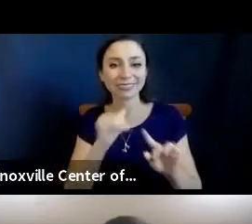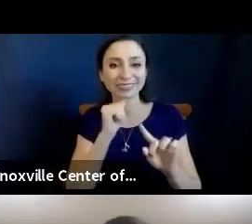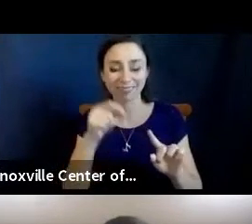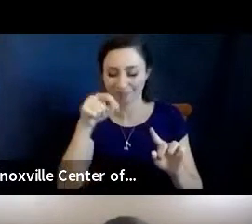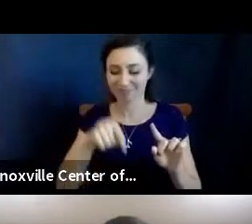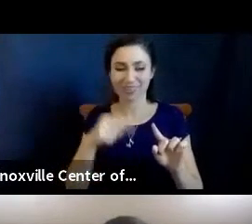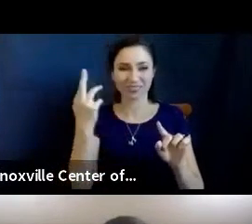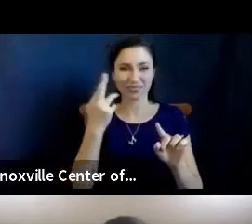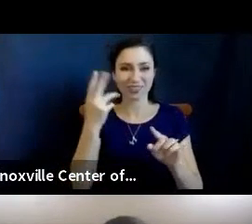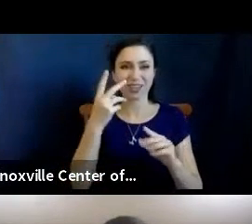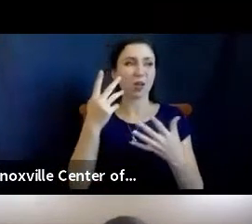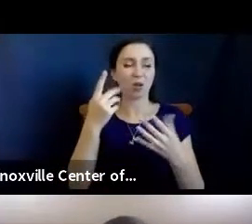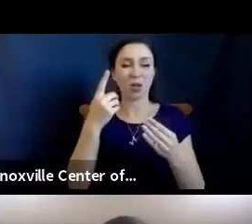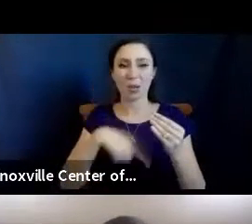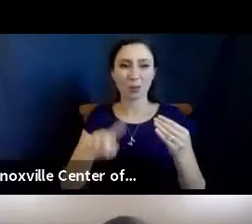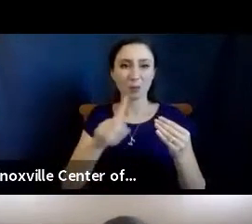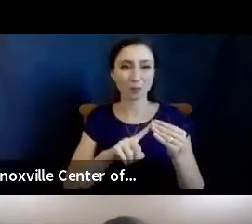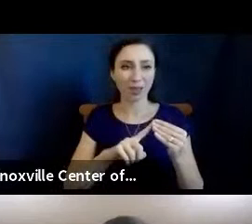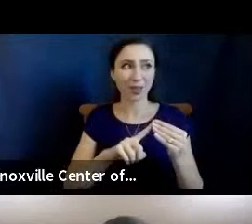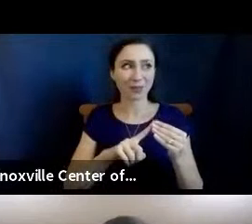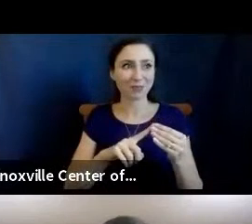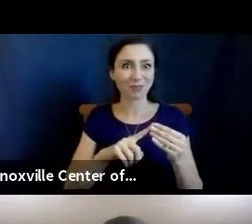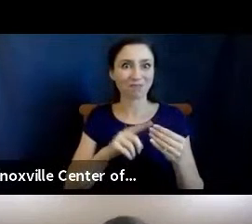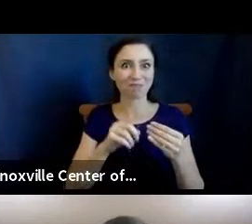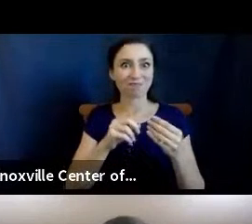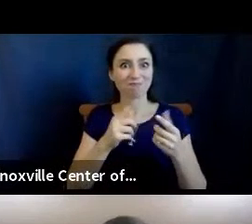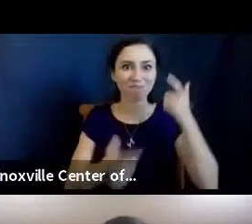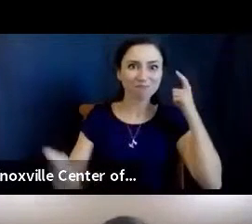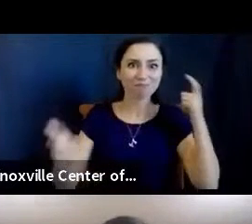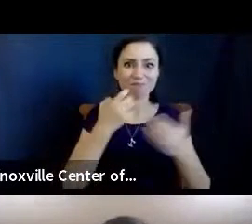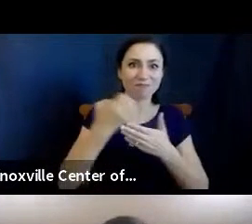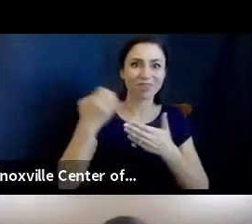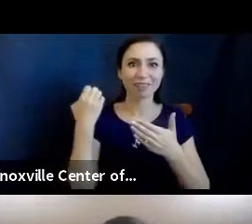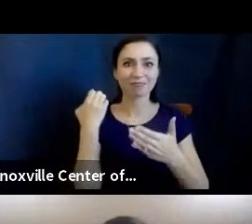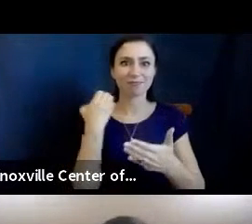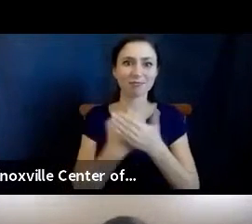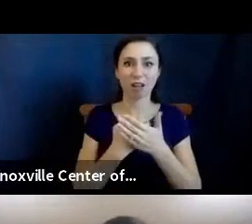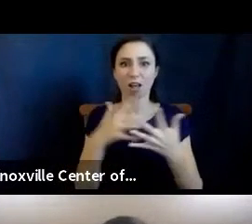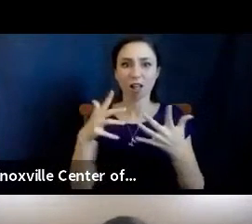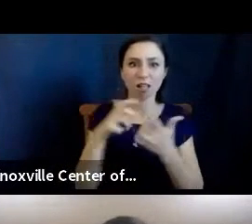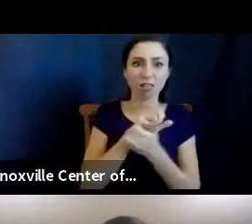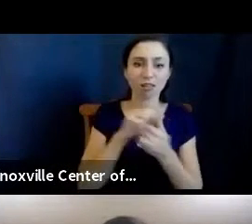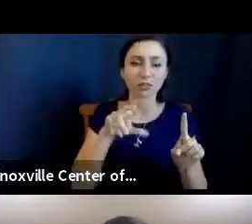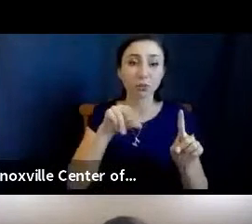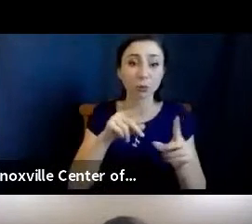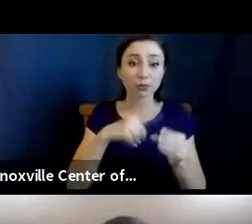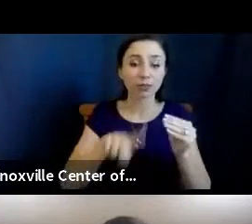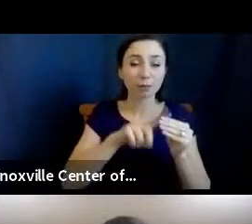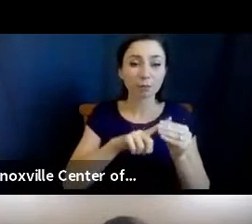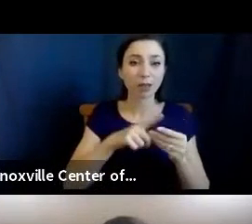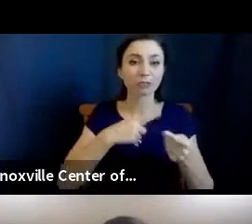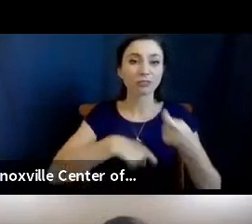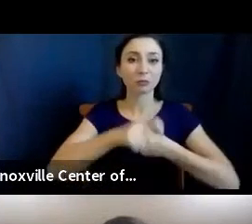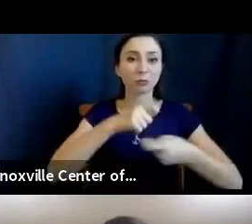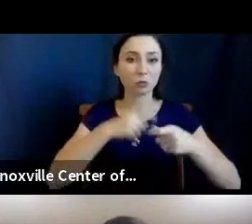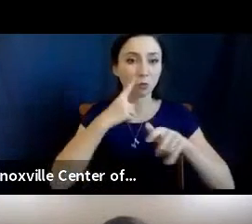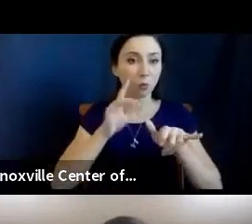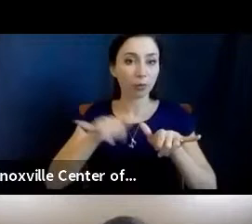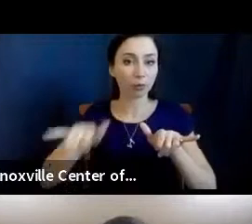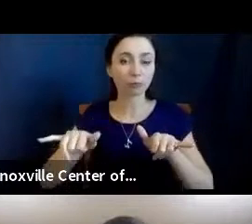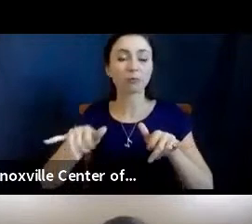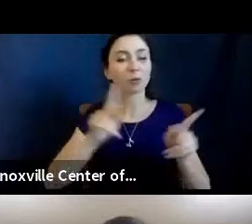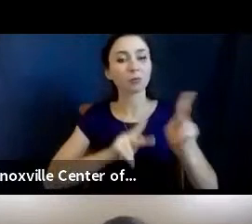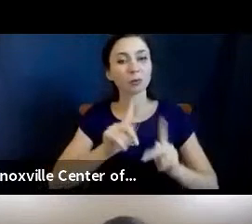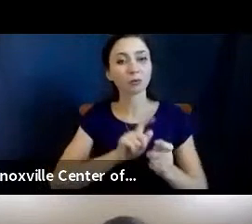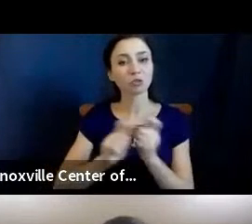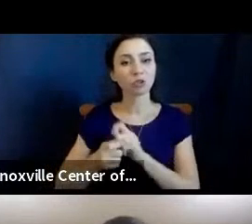about widespread economic devastation, but about really pronounced patterns and substitution. Individuals have changed the way they've spent their money